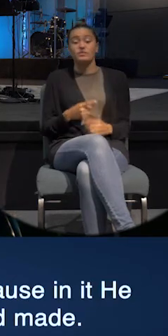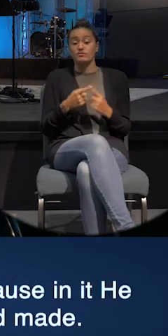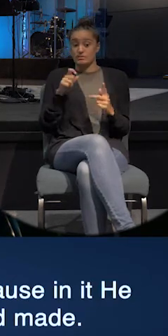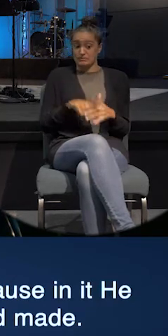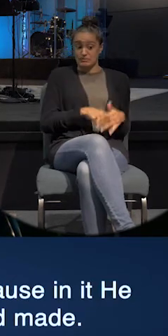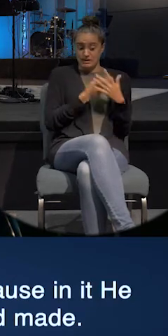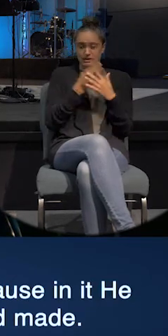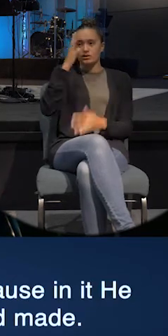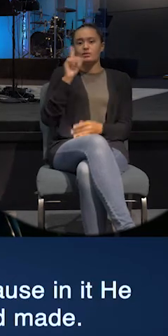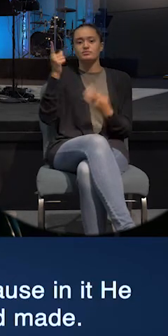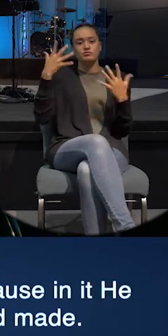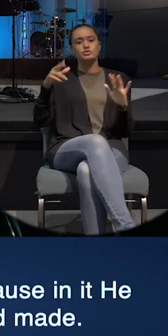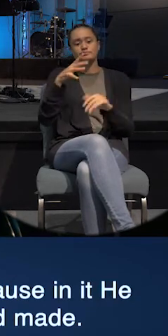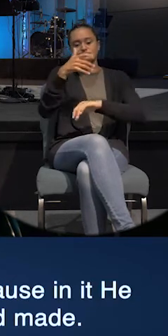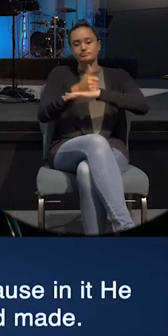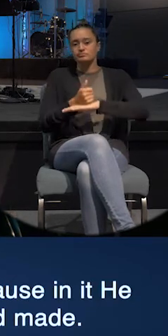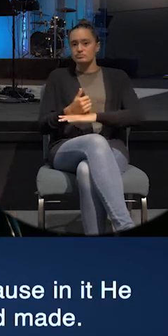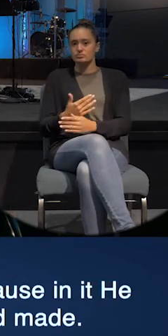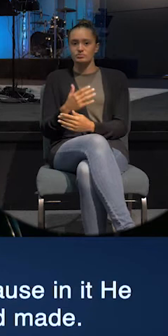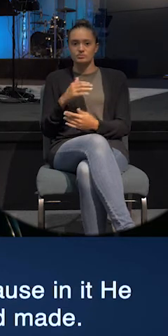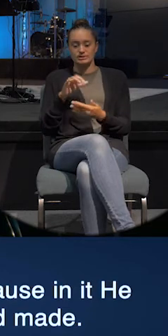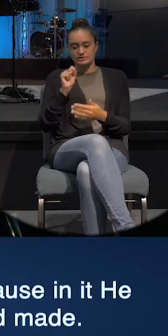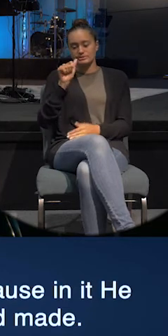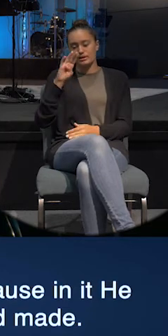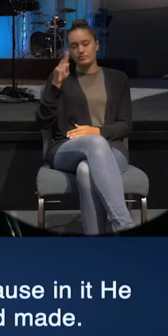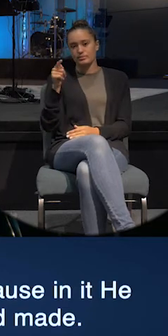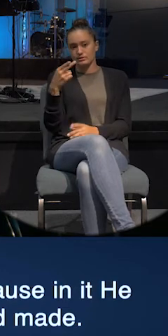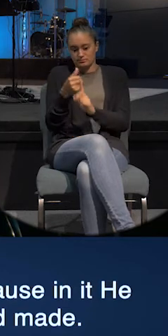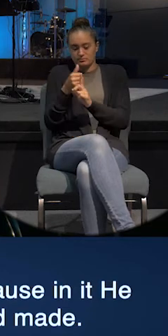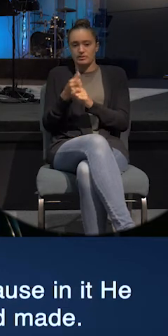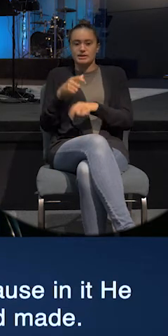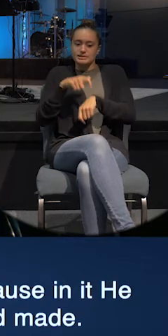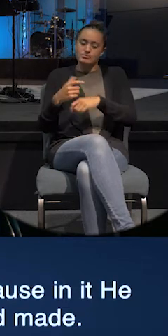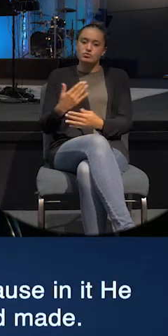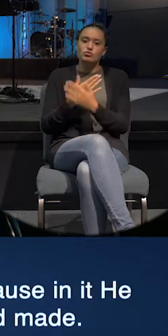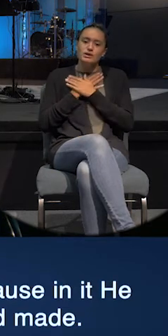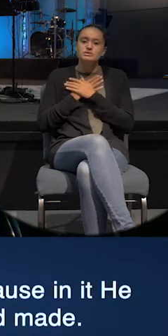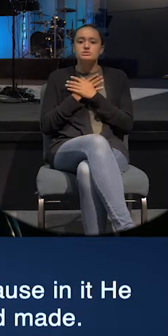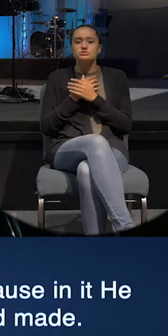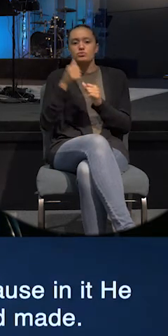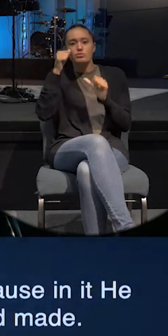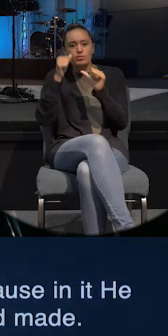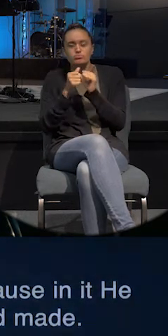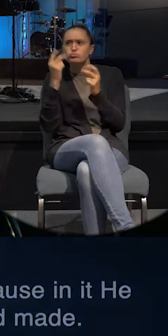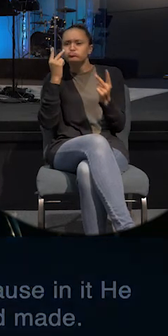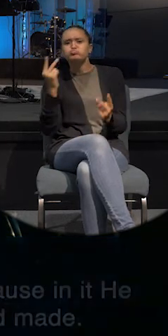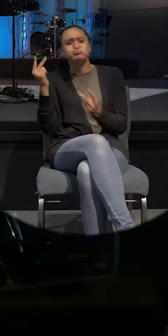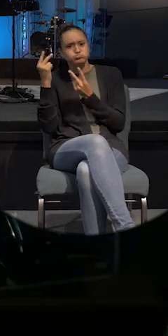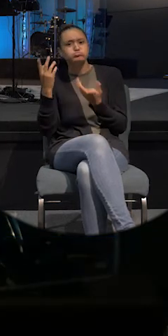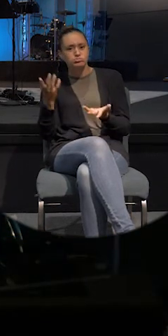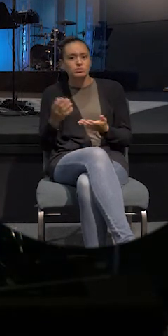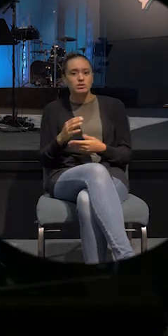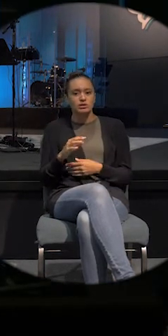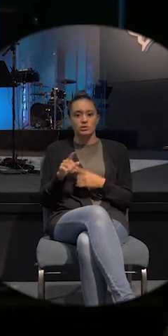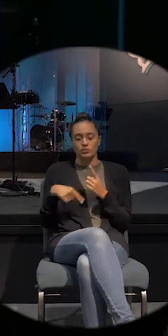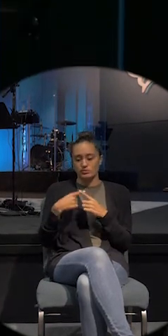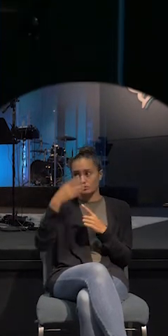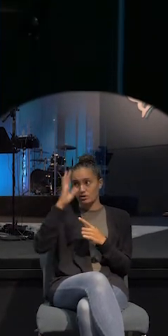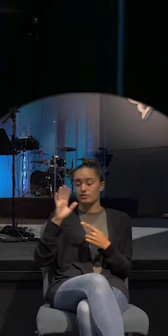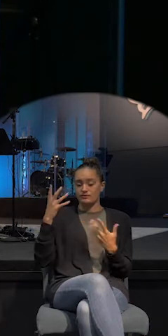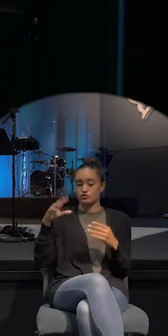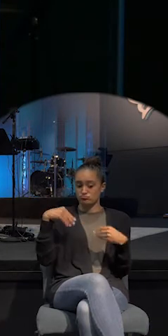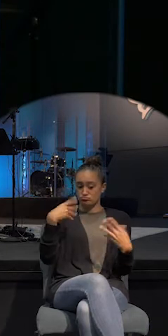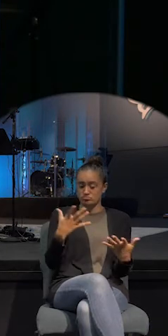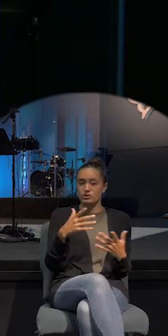declared the Sabbath to be a time of rest. It was a time of remembrance. When God gave the law to Moses,